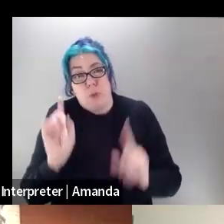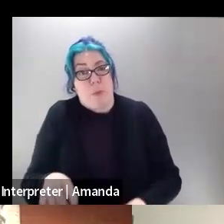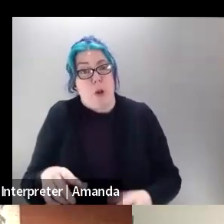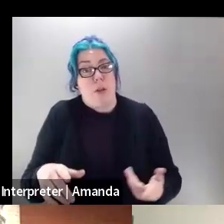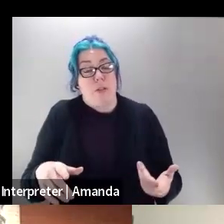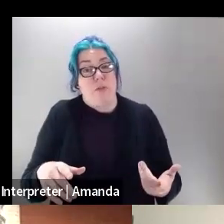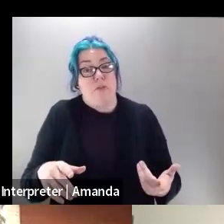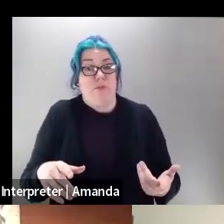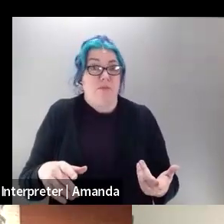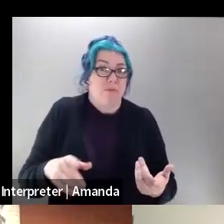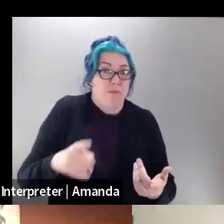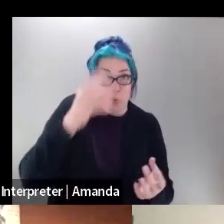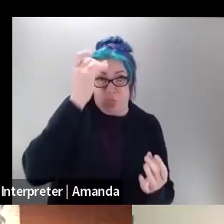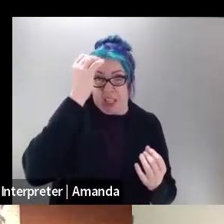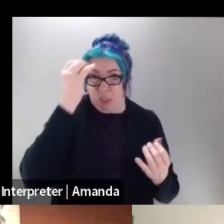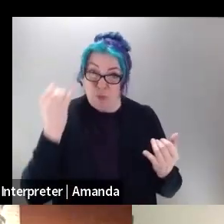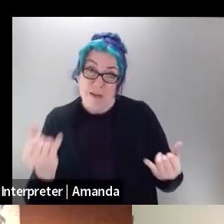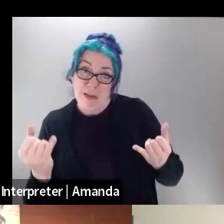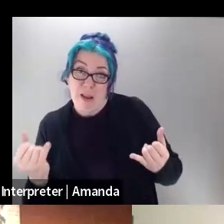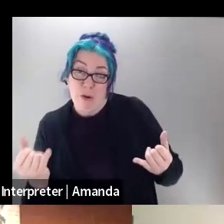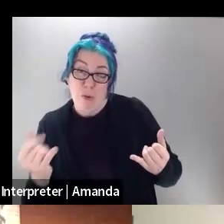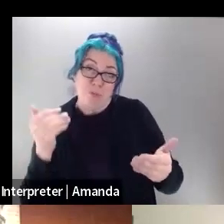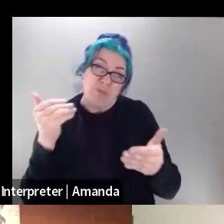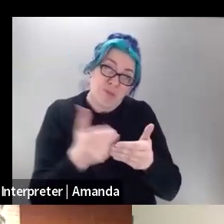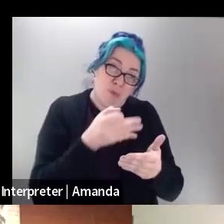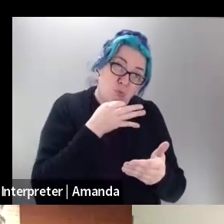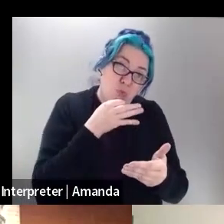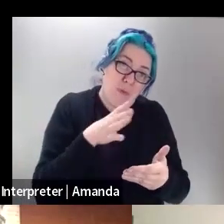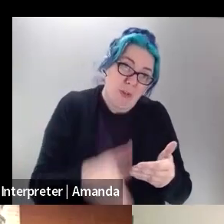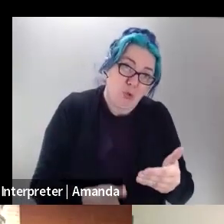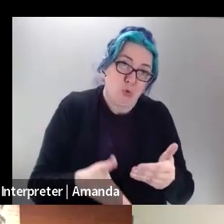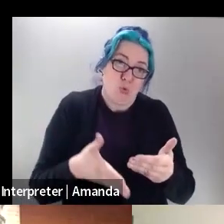what's on your mind now as you consider this question and as we head toward the end of our session together.